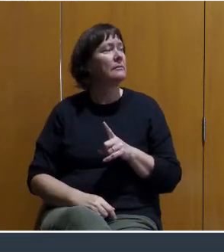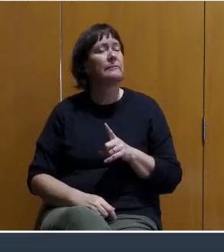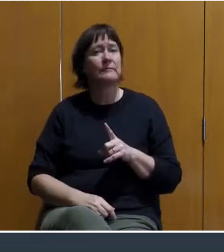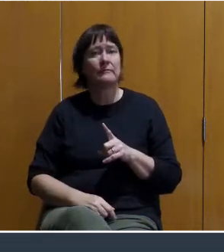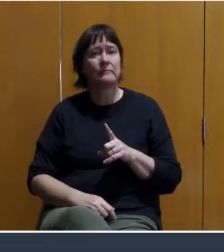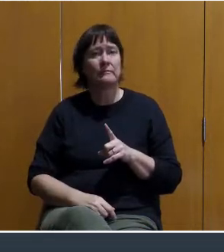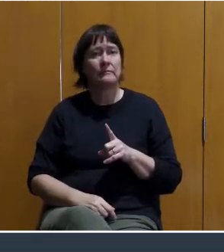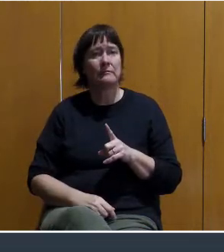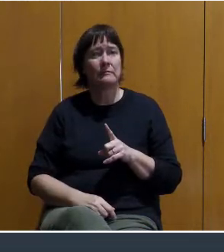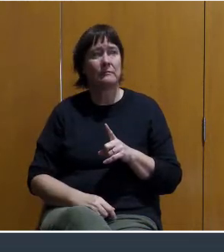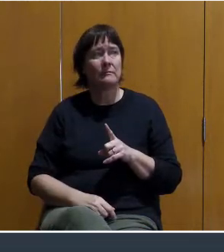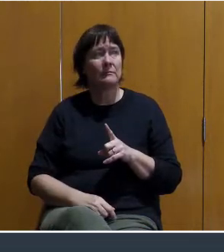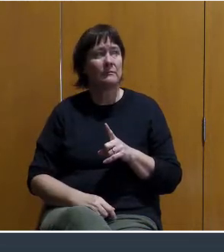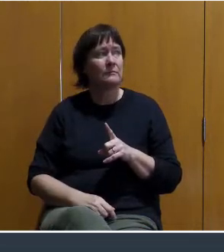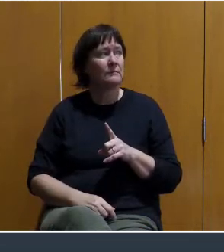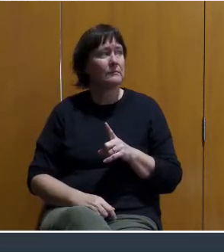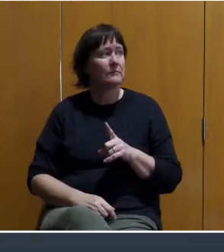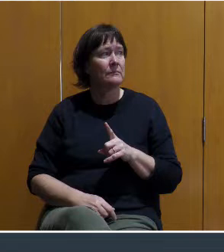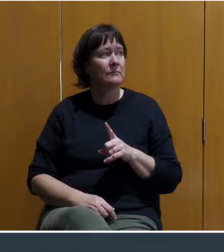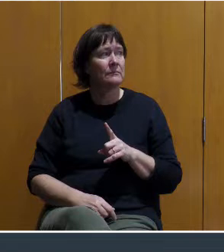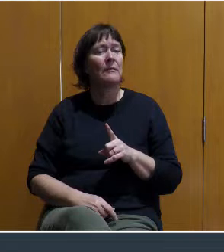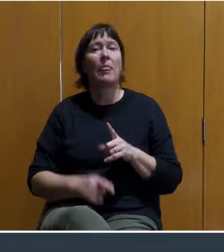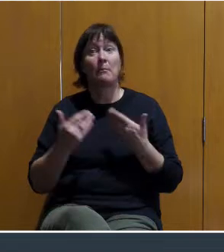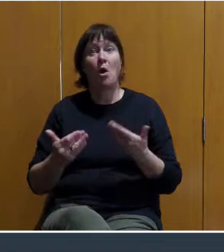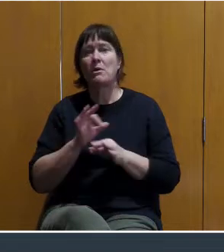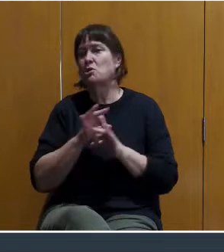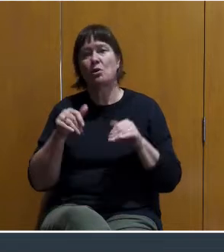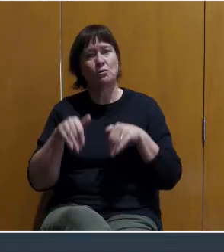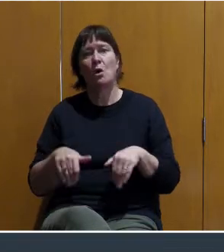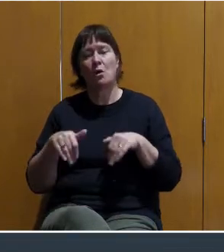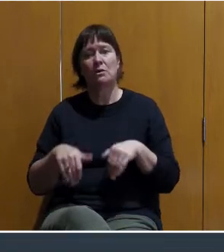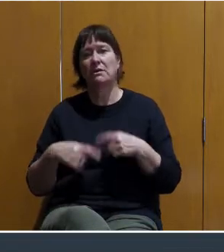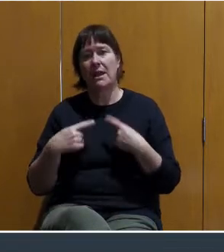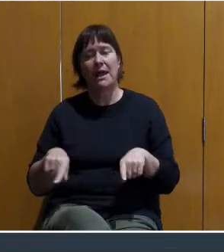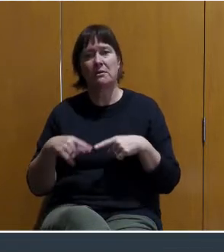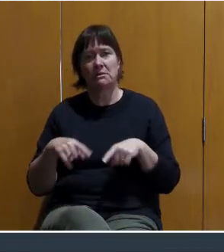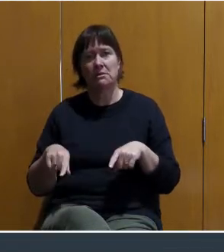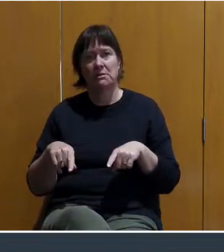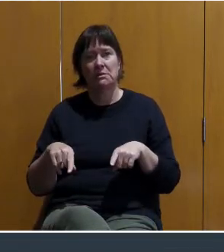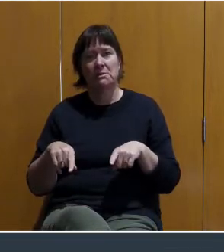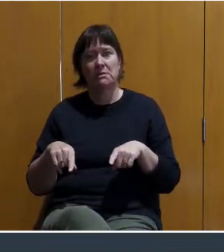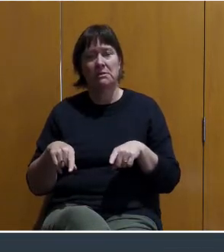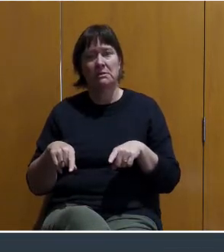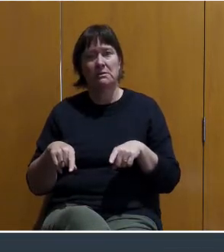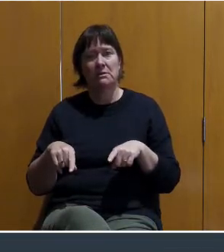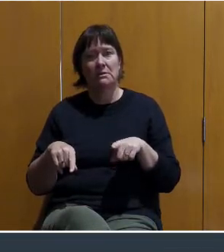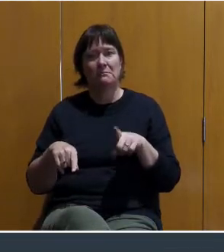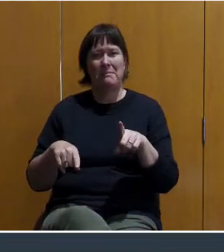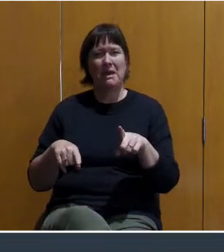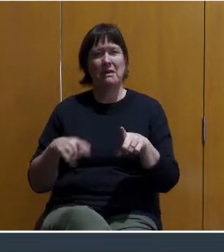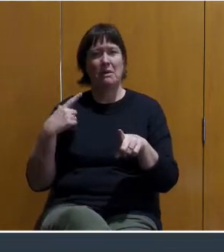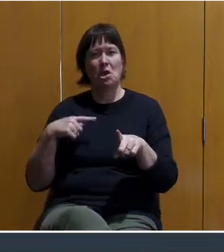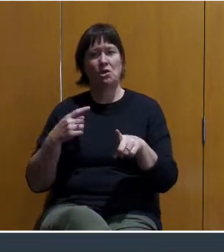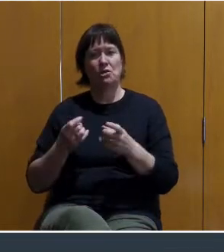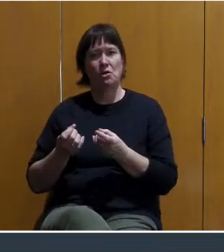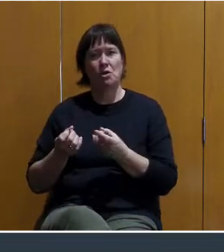a microphone. As far as I know, that's no dogs at the moment. I think Paulina wants to say. I can only assume that's maybe in preparation to the